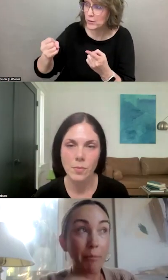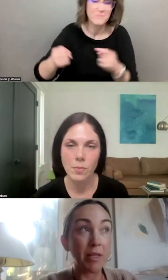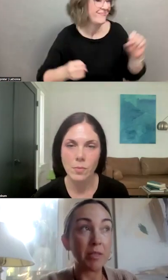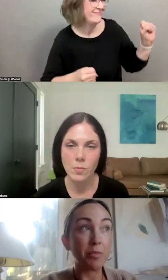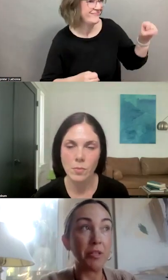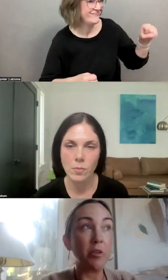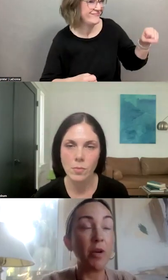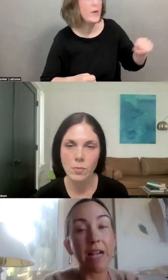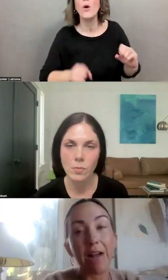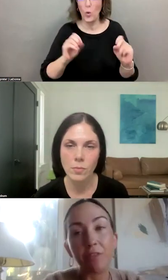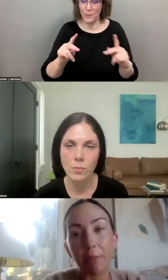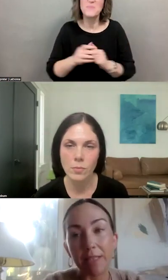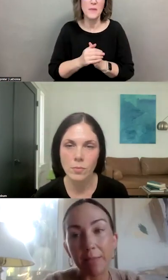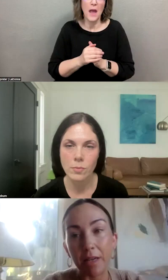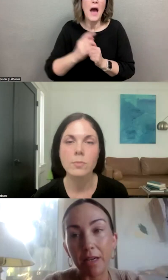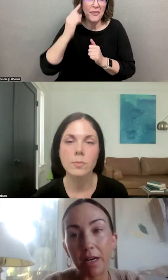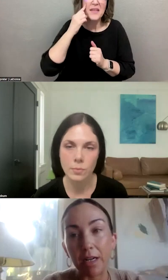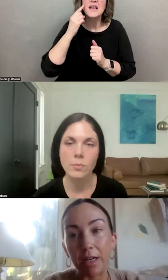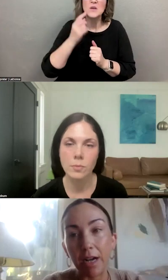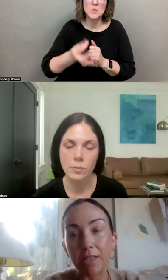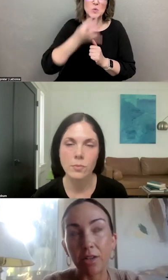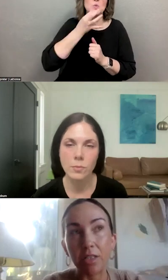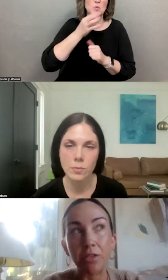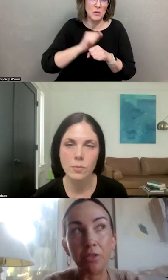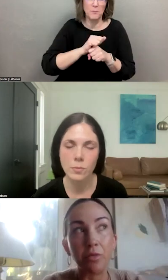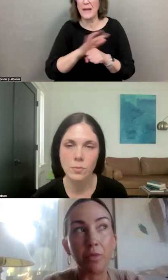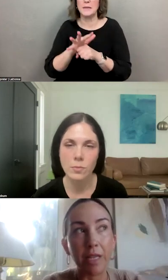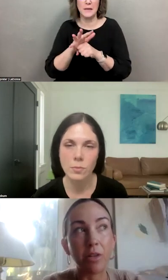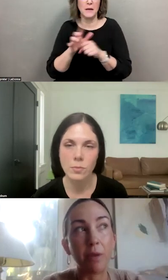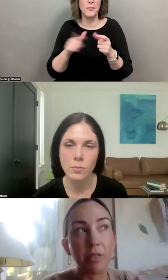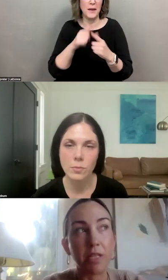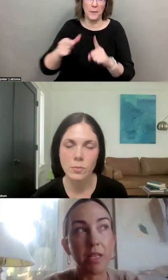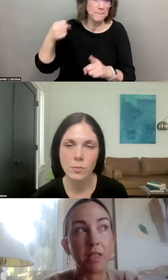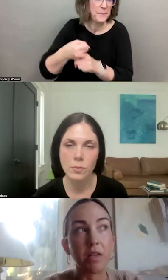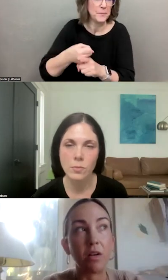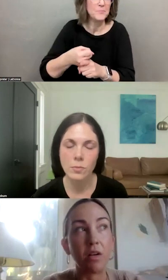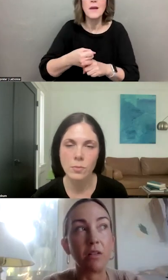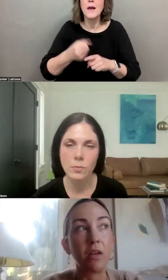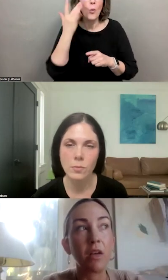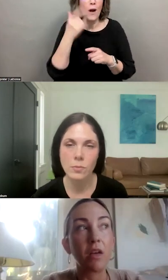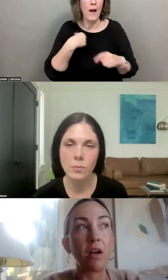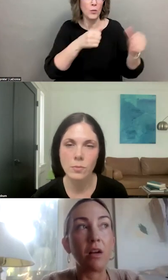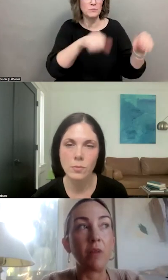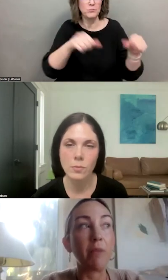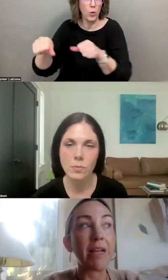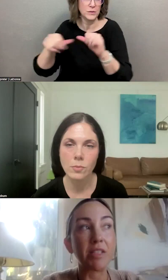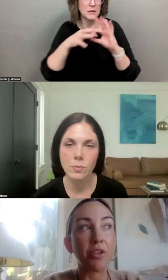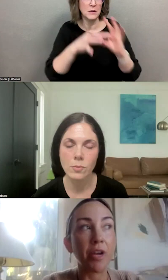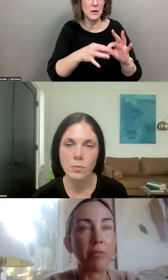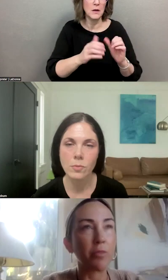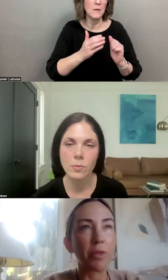that happened pretty quickly after the pandemic. When I started posting things on